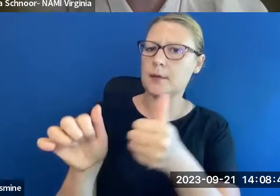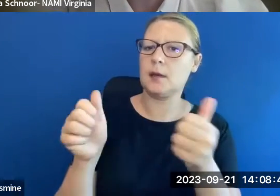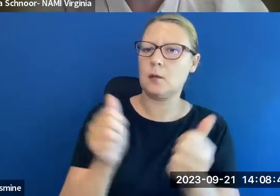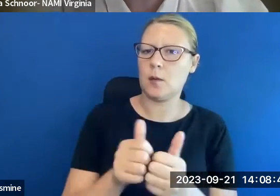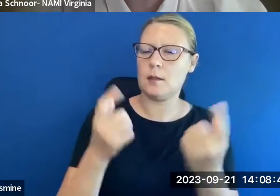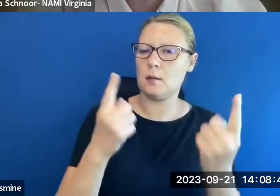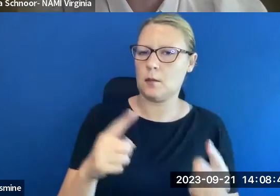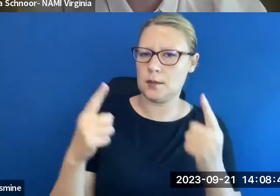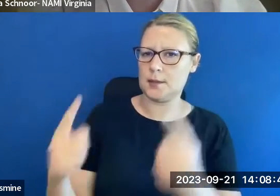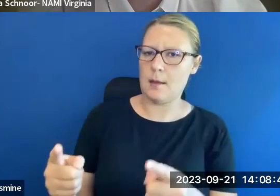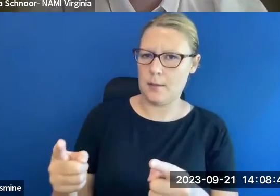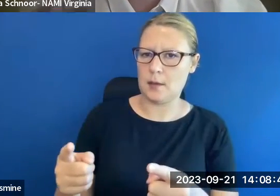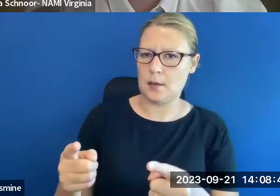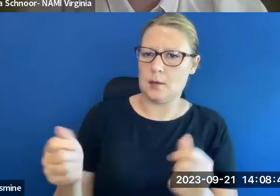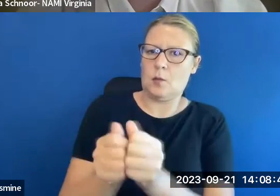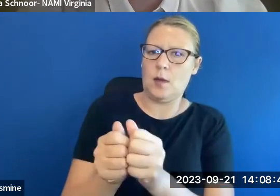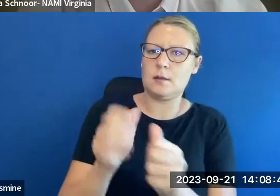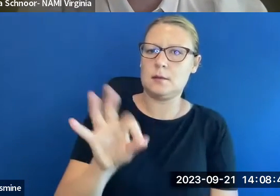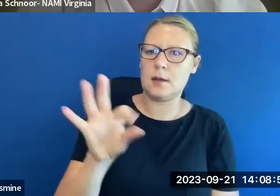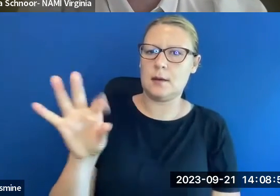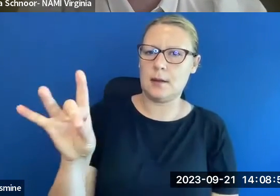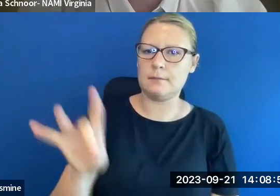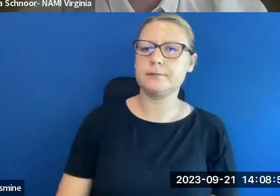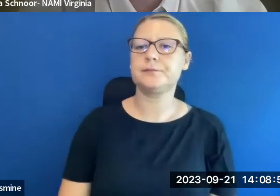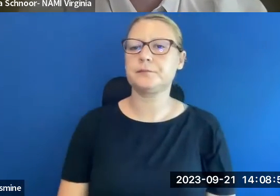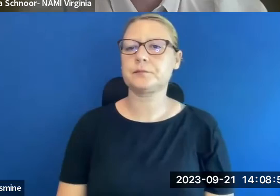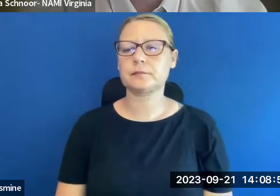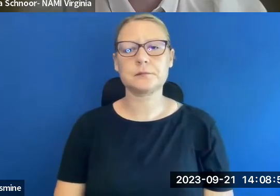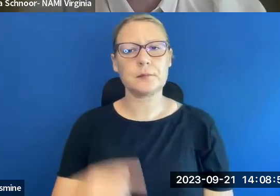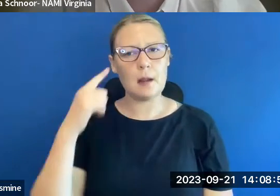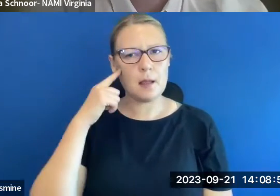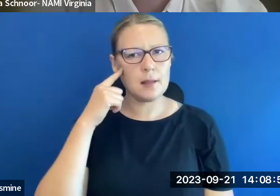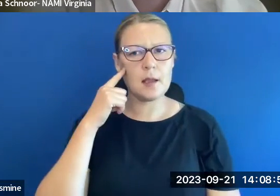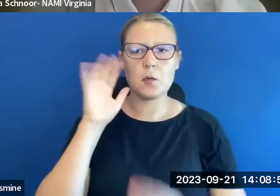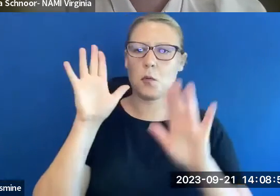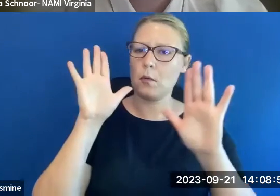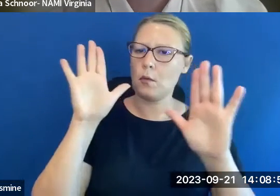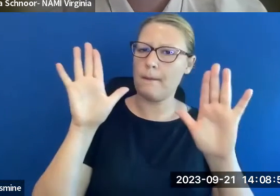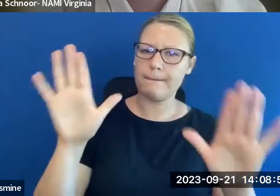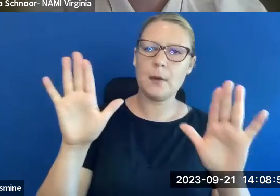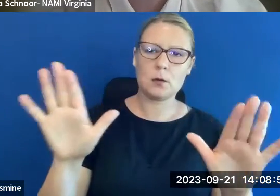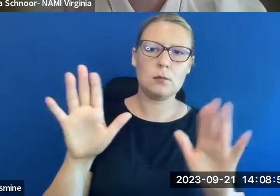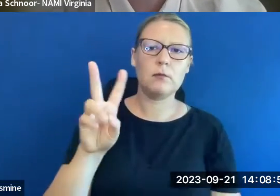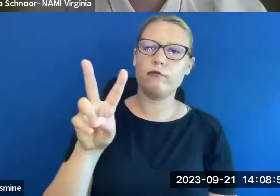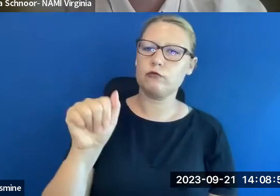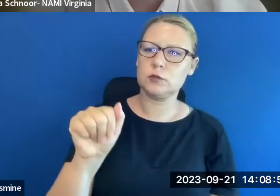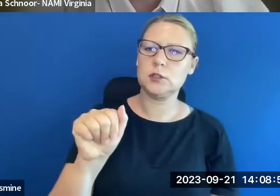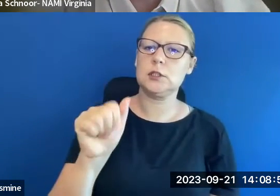988. And I think it is remarkable how Virginia has brought